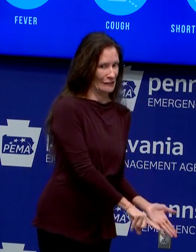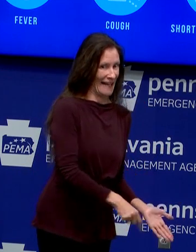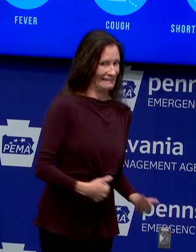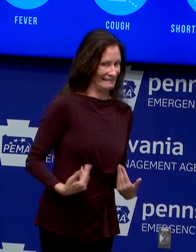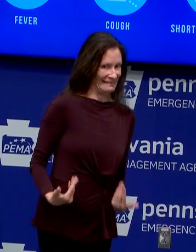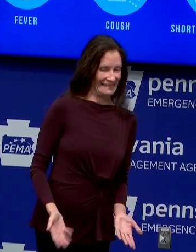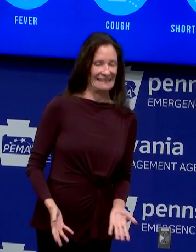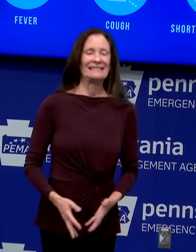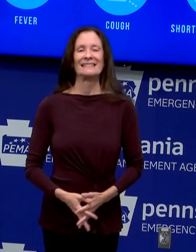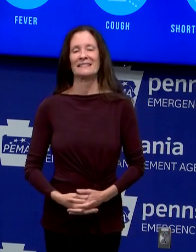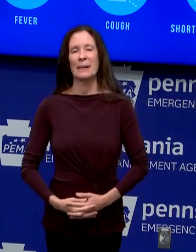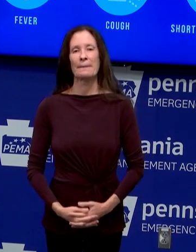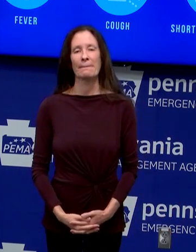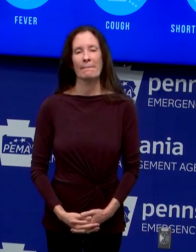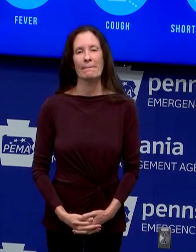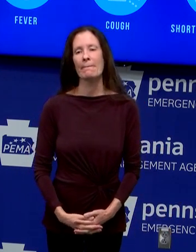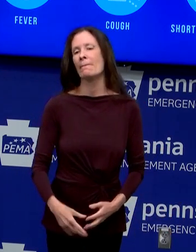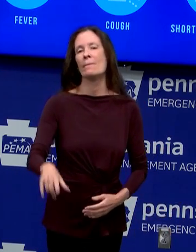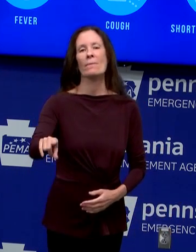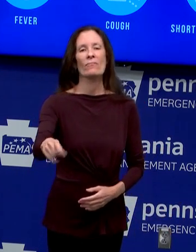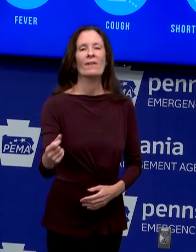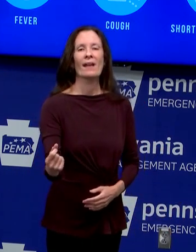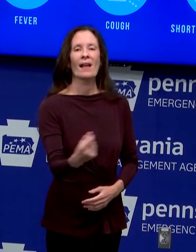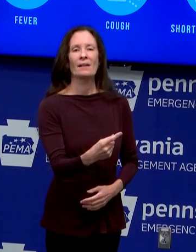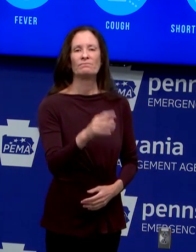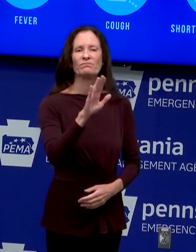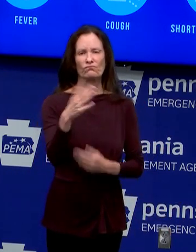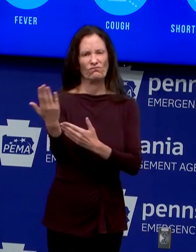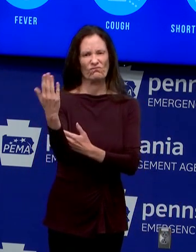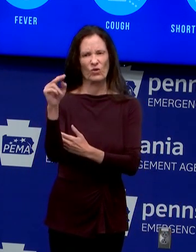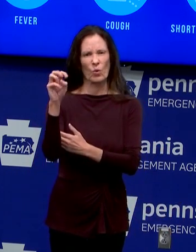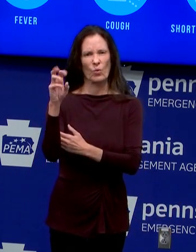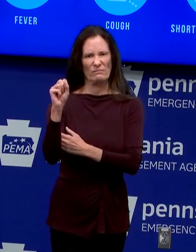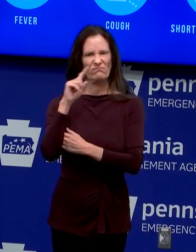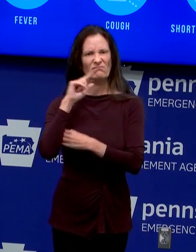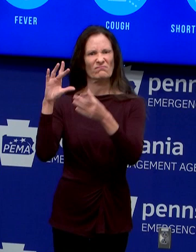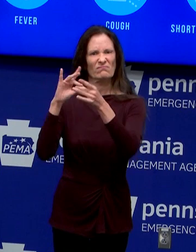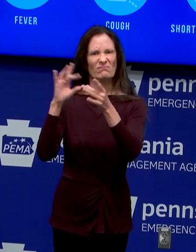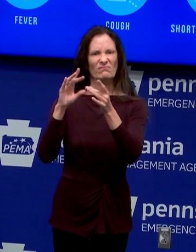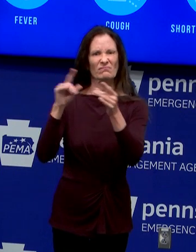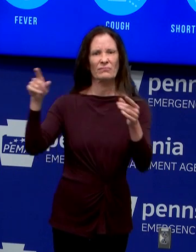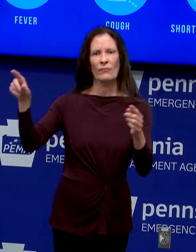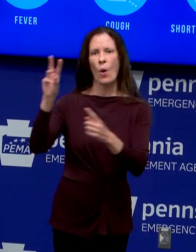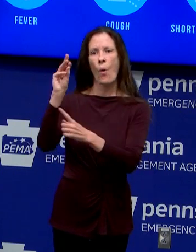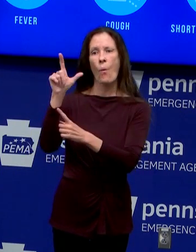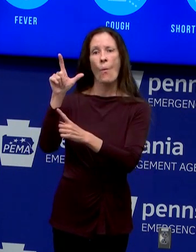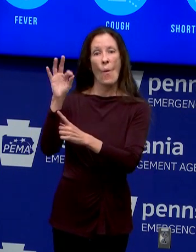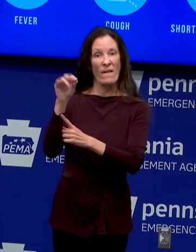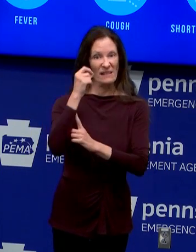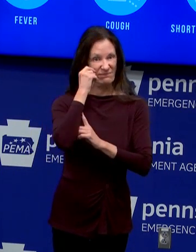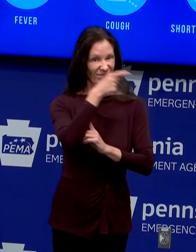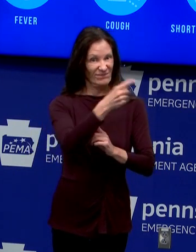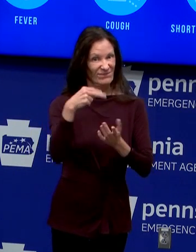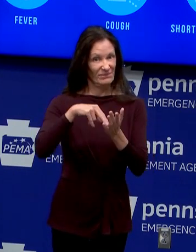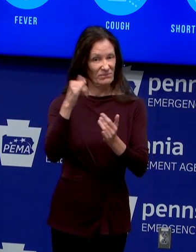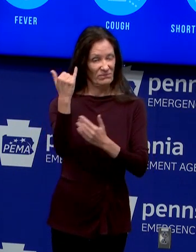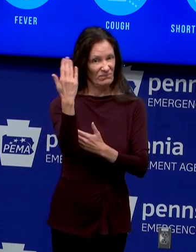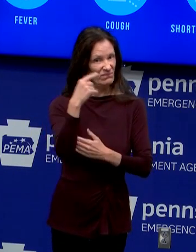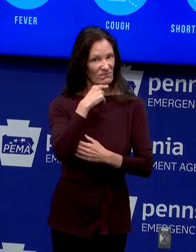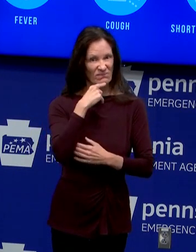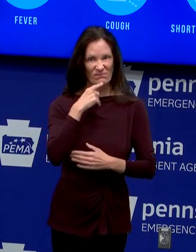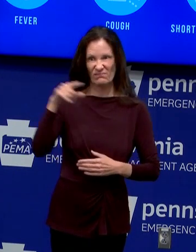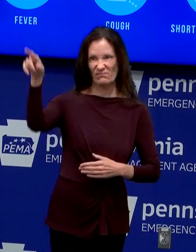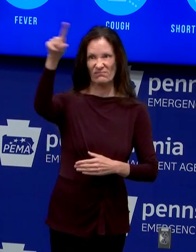From WBRE, at this morning's news conference, Governor Wolf said counties defying state orders would not receive discretionary funding from